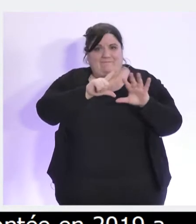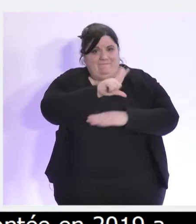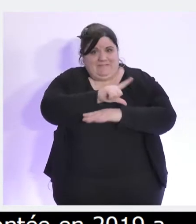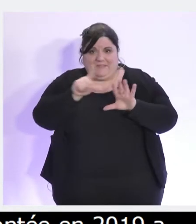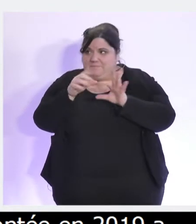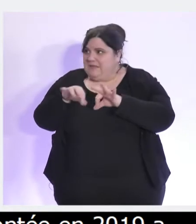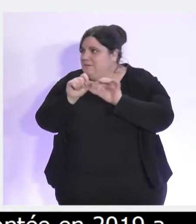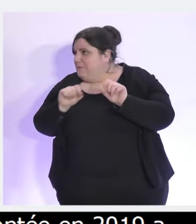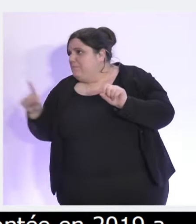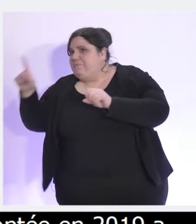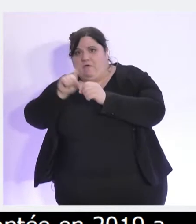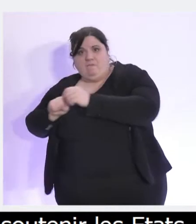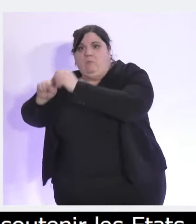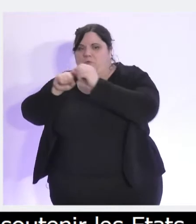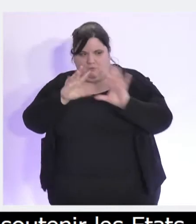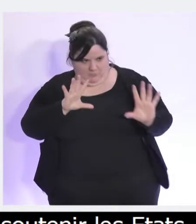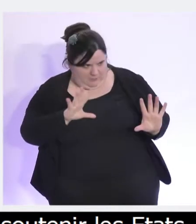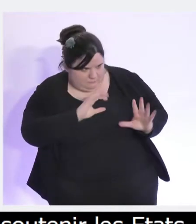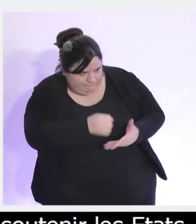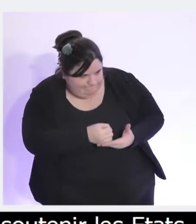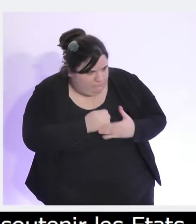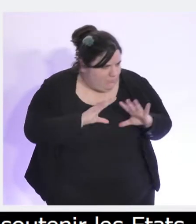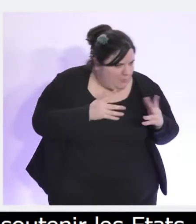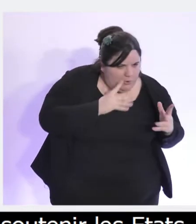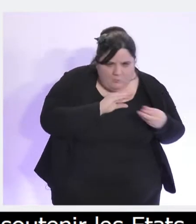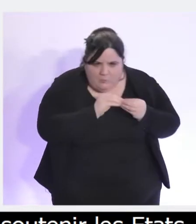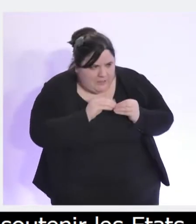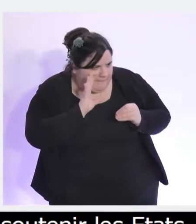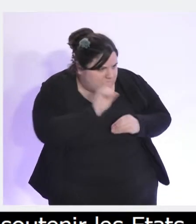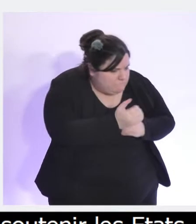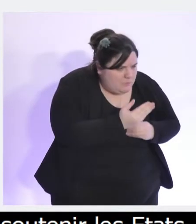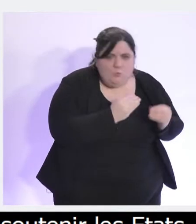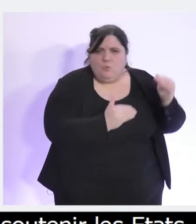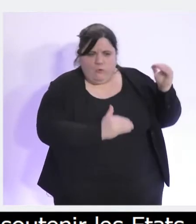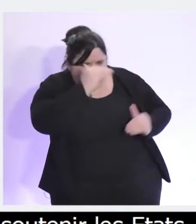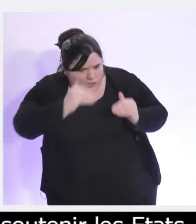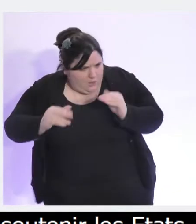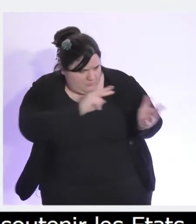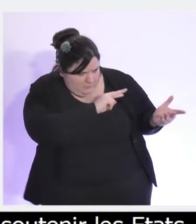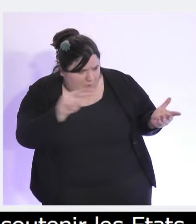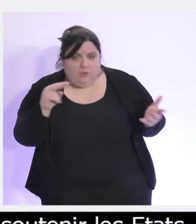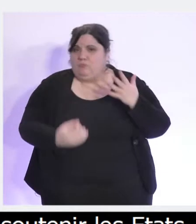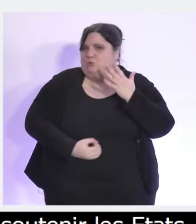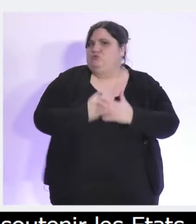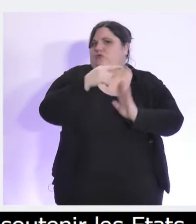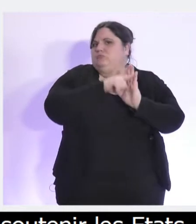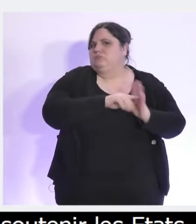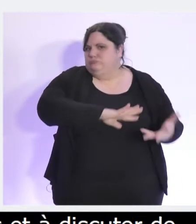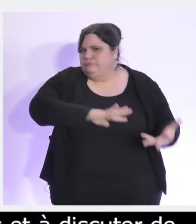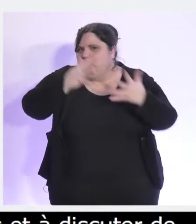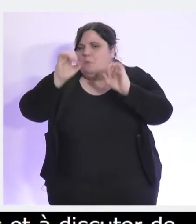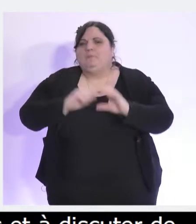The Commission will also launch Accessible EU, a European resource centre to increase coherence